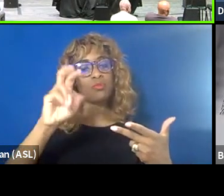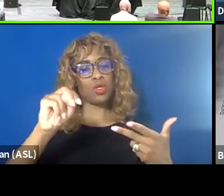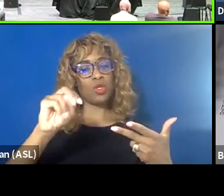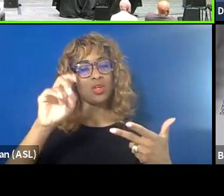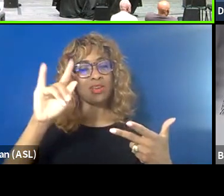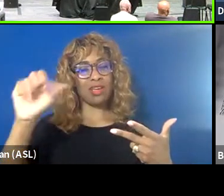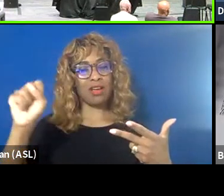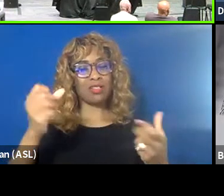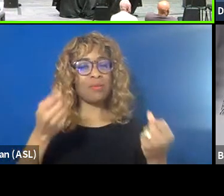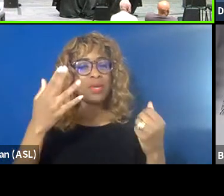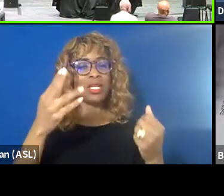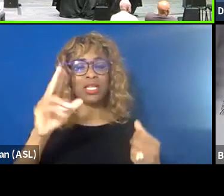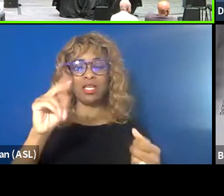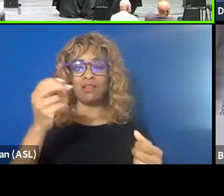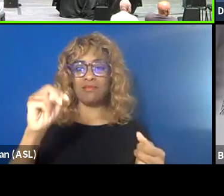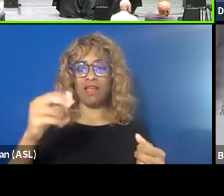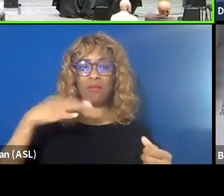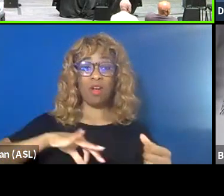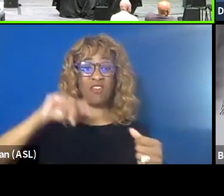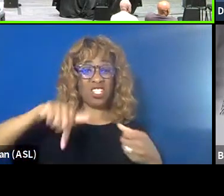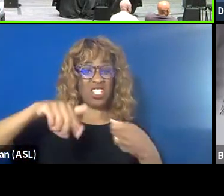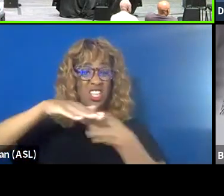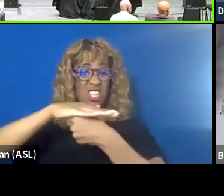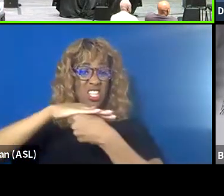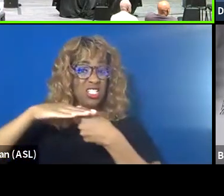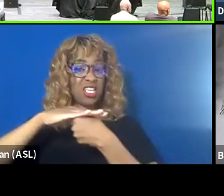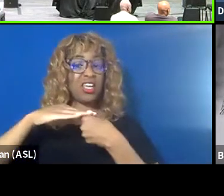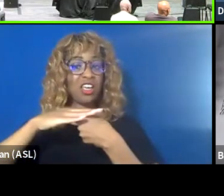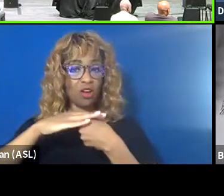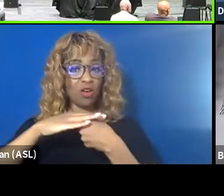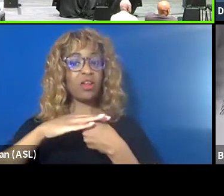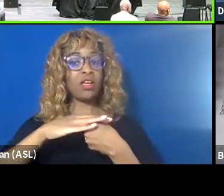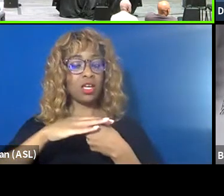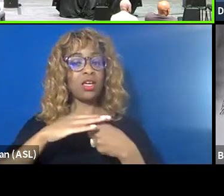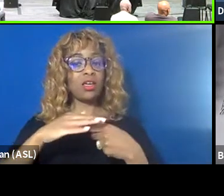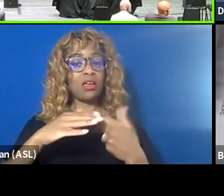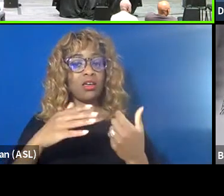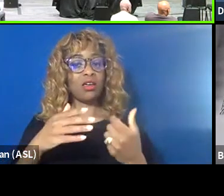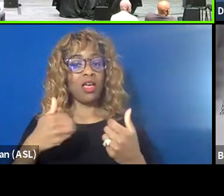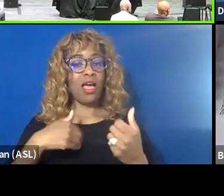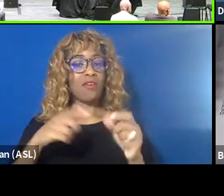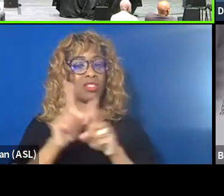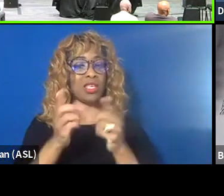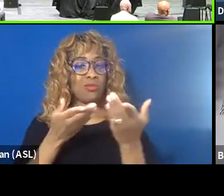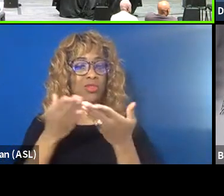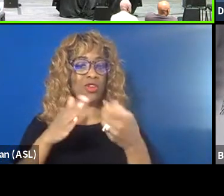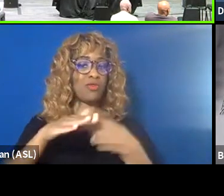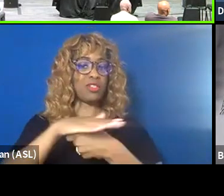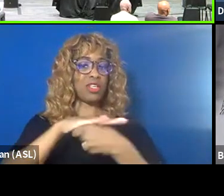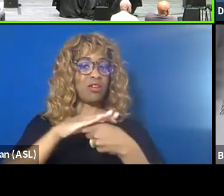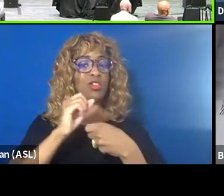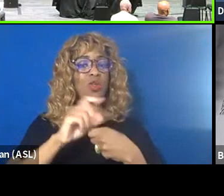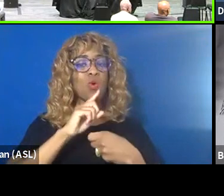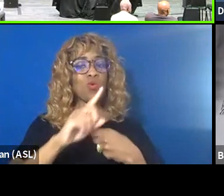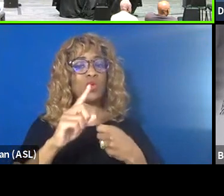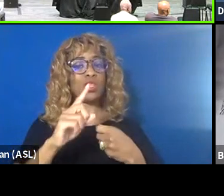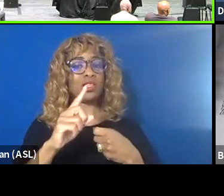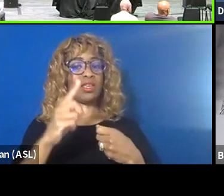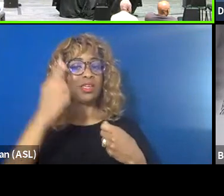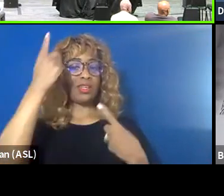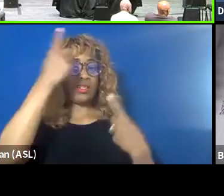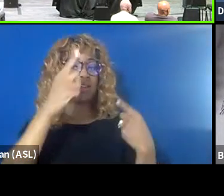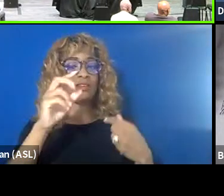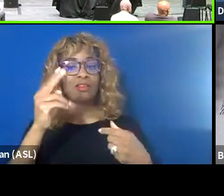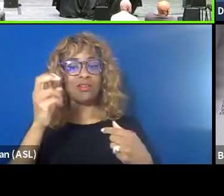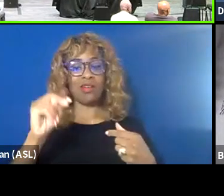this area, in this region, I would say most nonprofits in this region have the same service area. So I would really consider